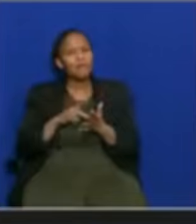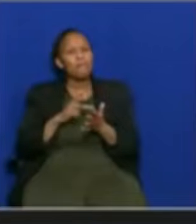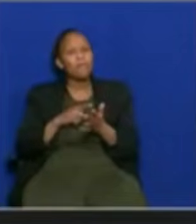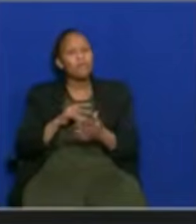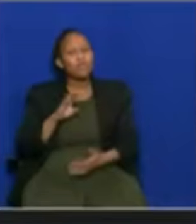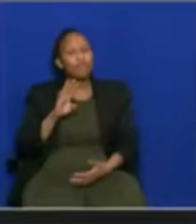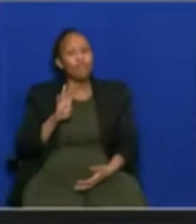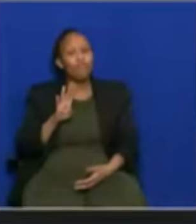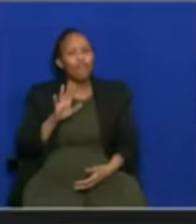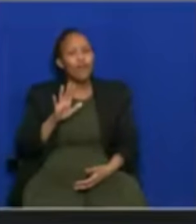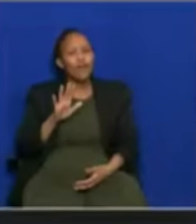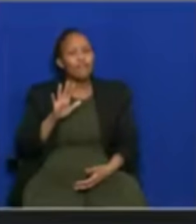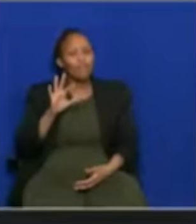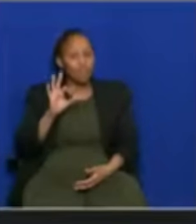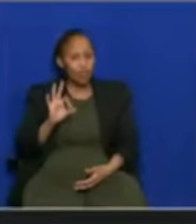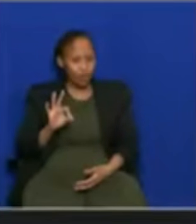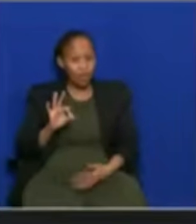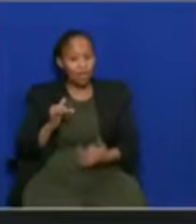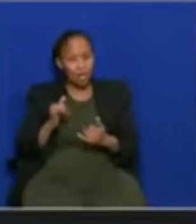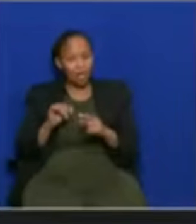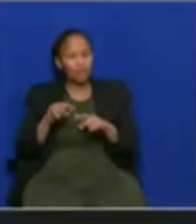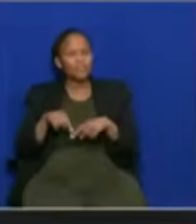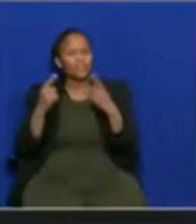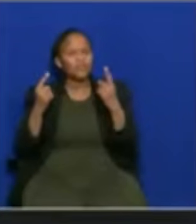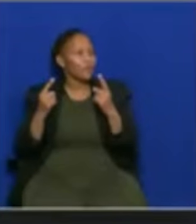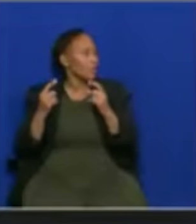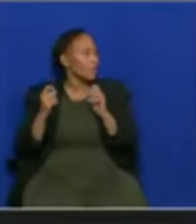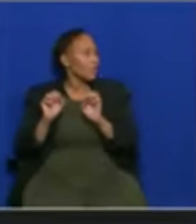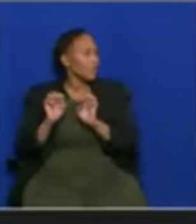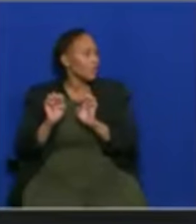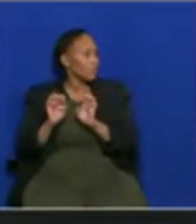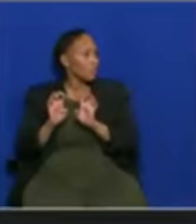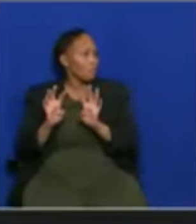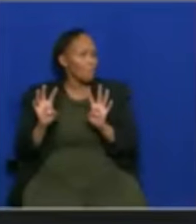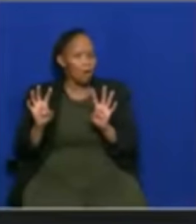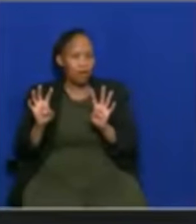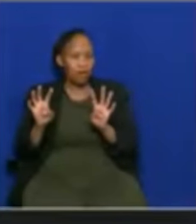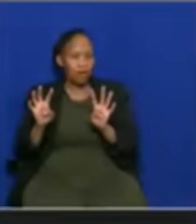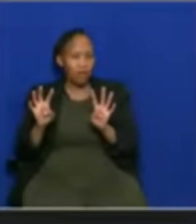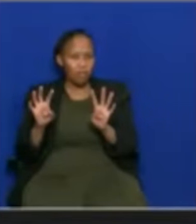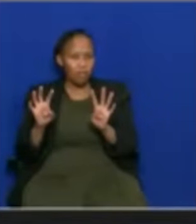it's different panels all the way to that last page.